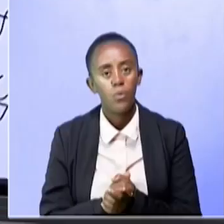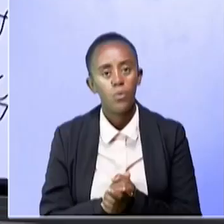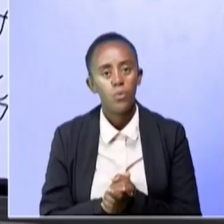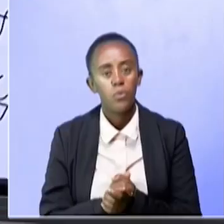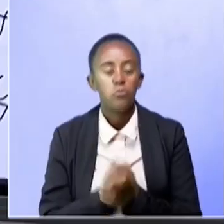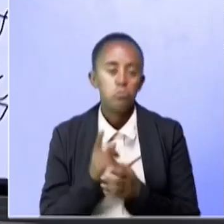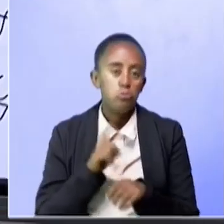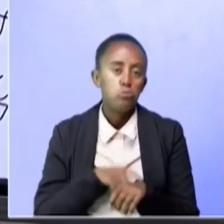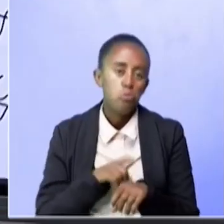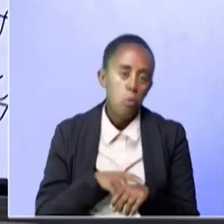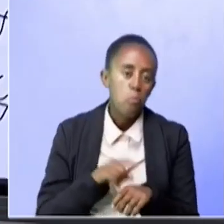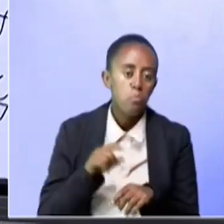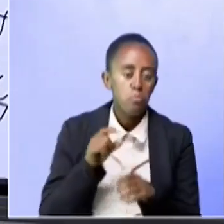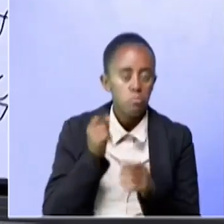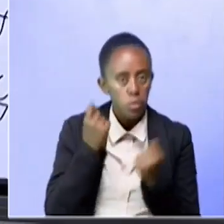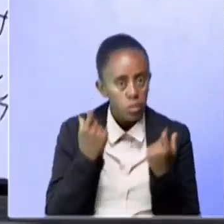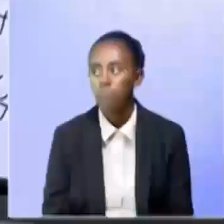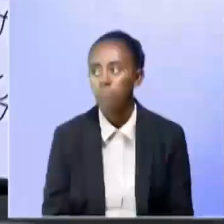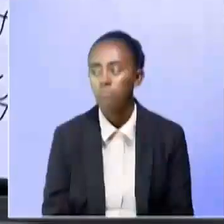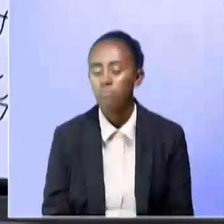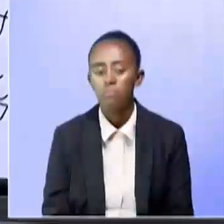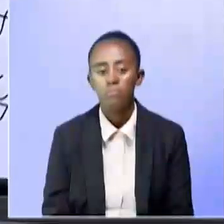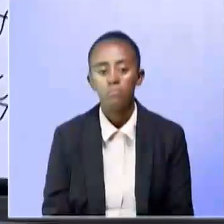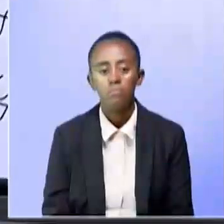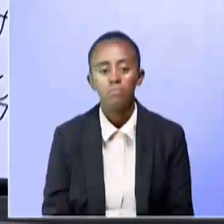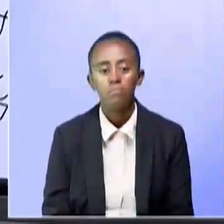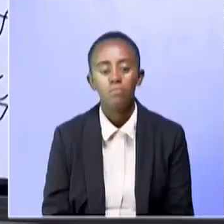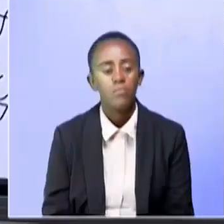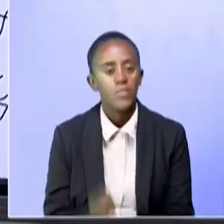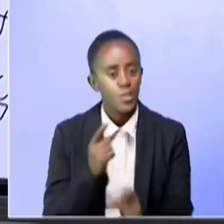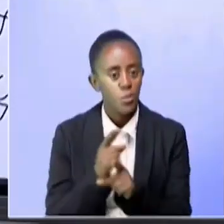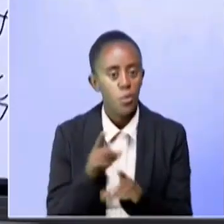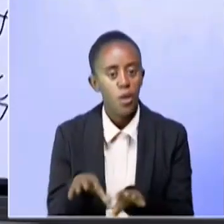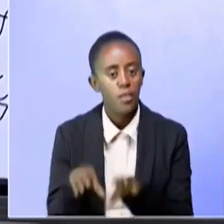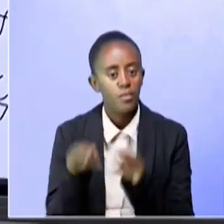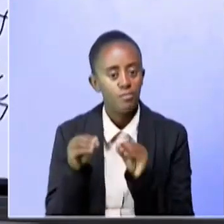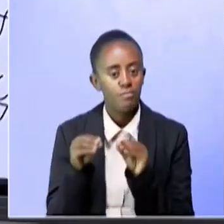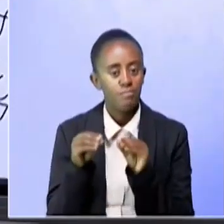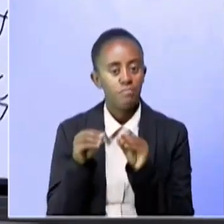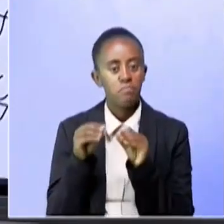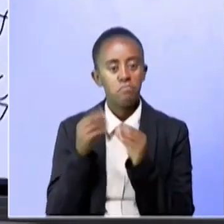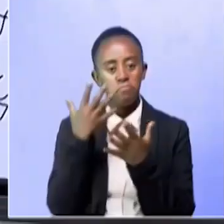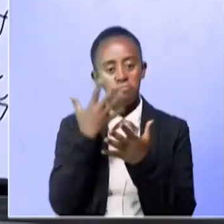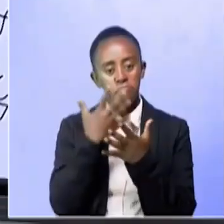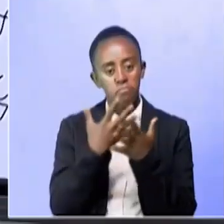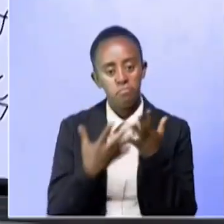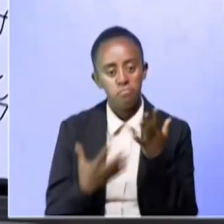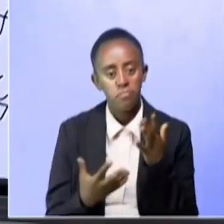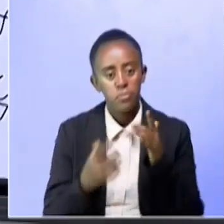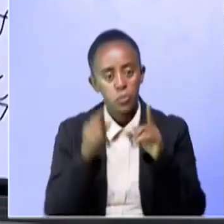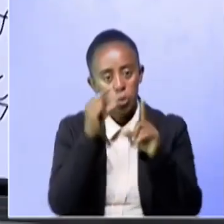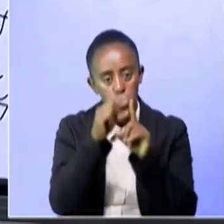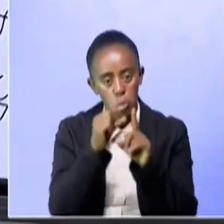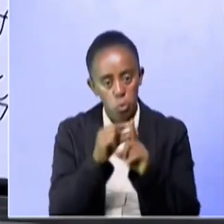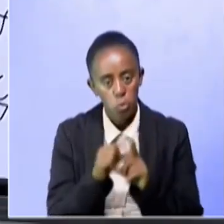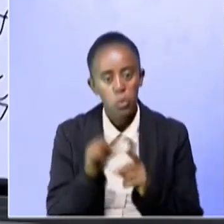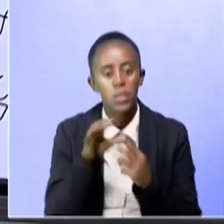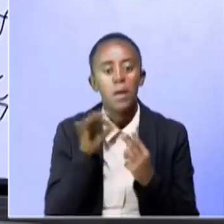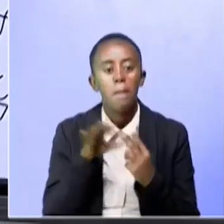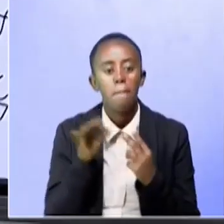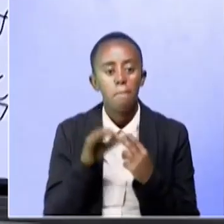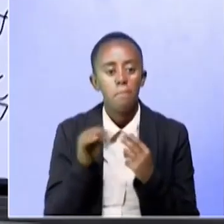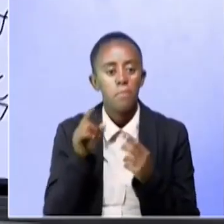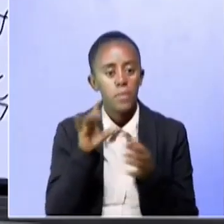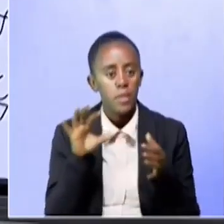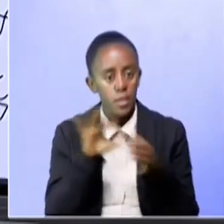time to understand about these words. It's all right, students, I have already stated some of the sample examples that are